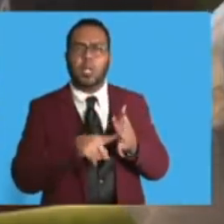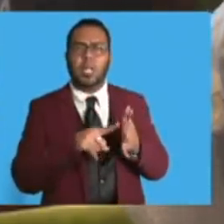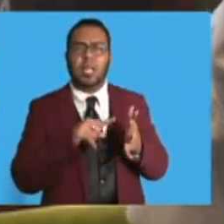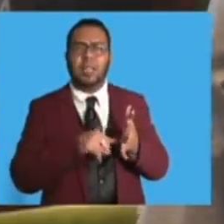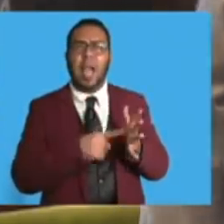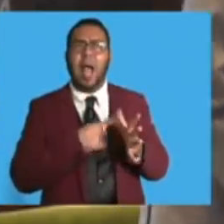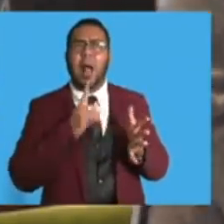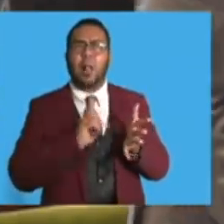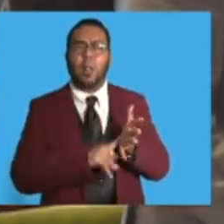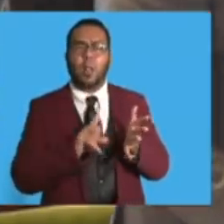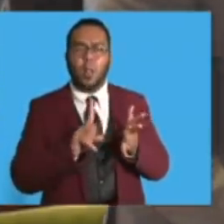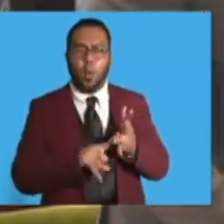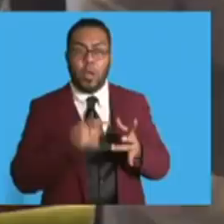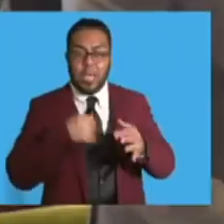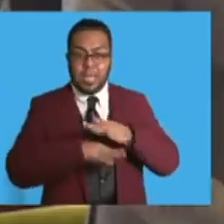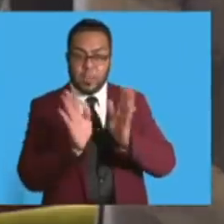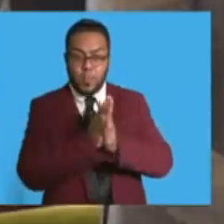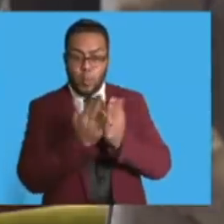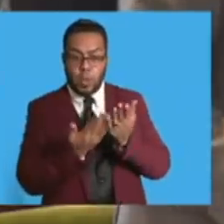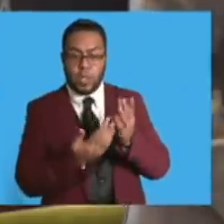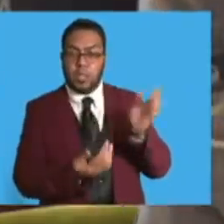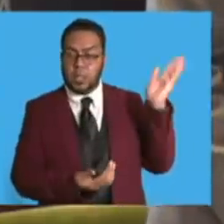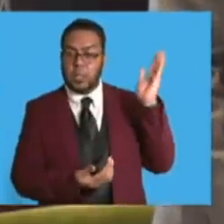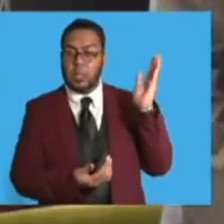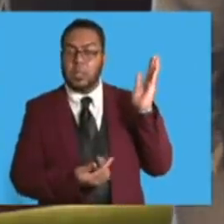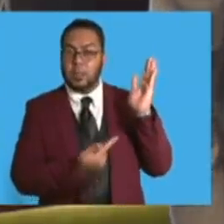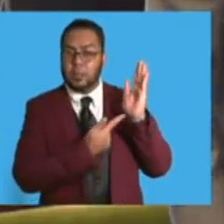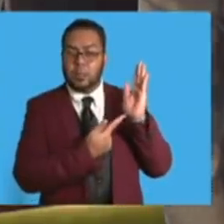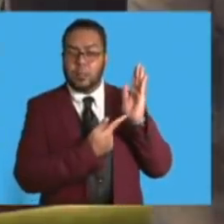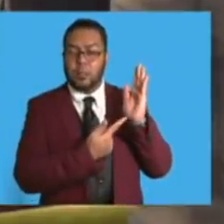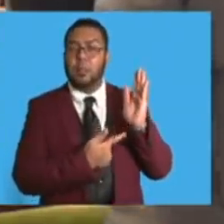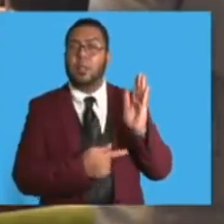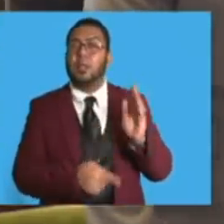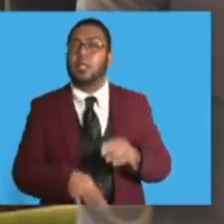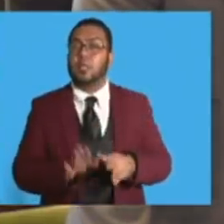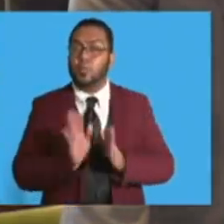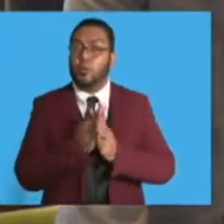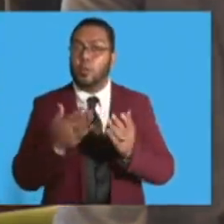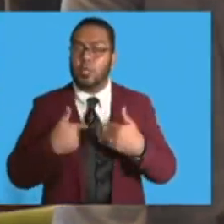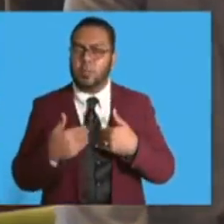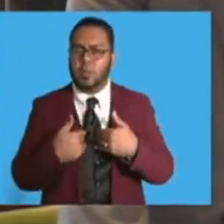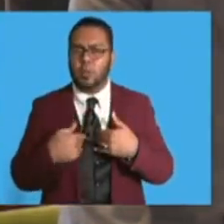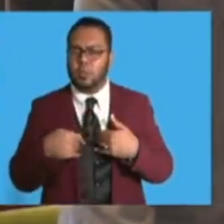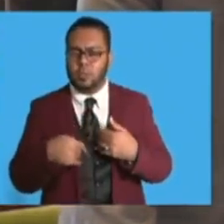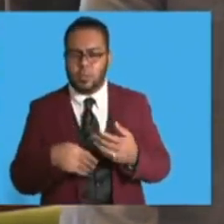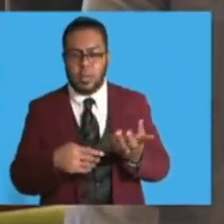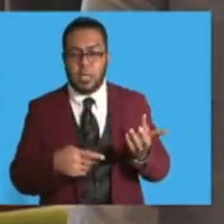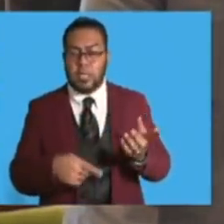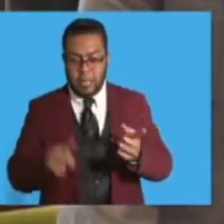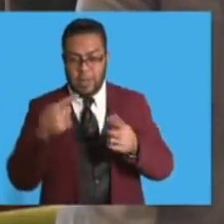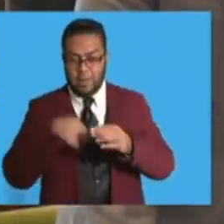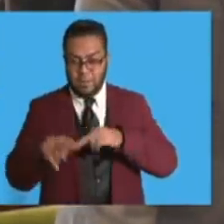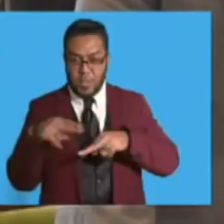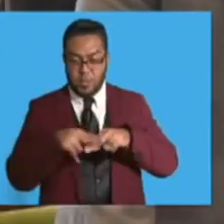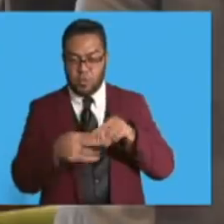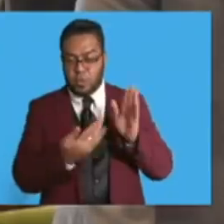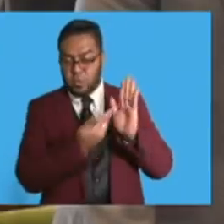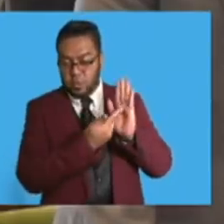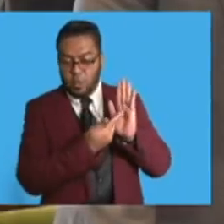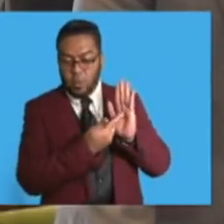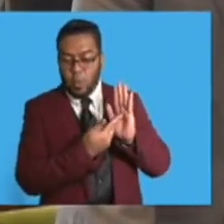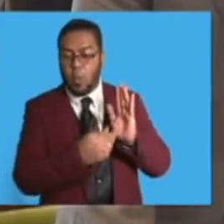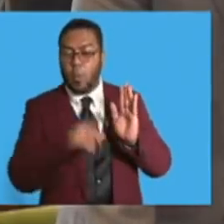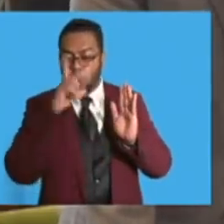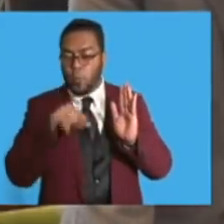book, which I have over here, you can get it at USP, Honorable Bulitabu, you should read it. He says, in case of Fiji, we can see